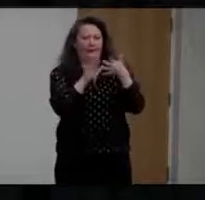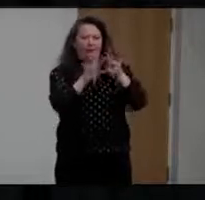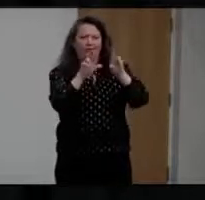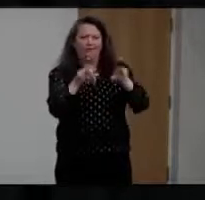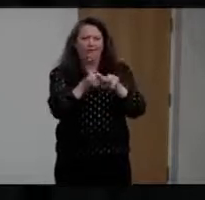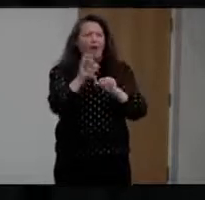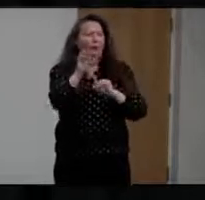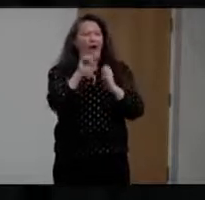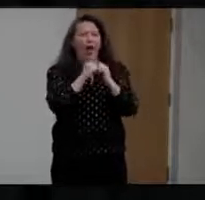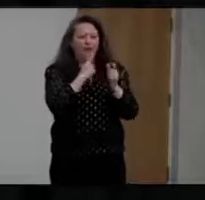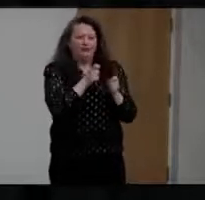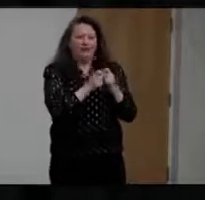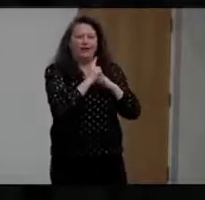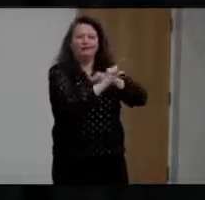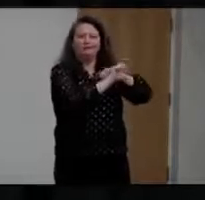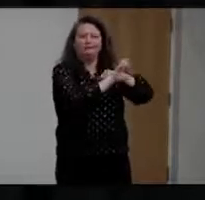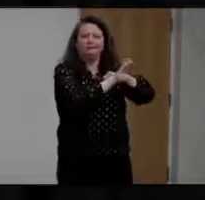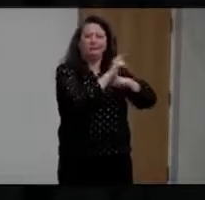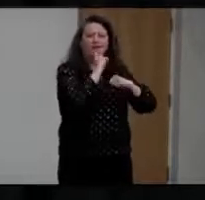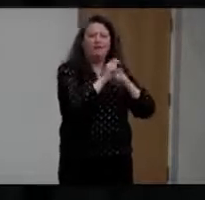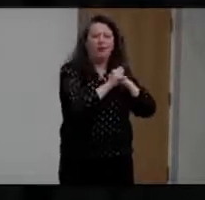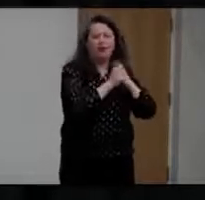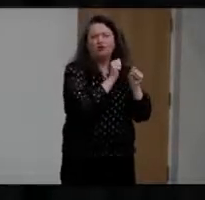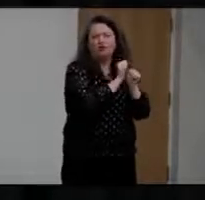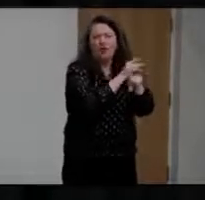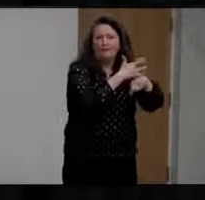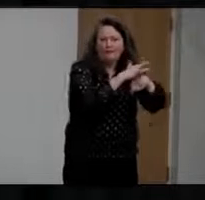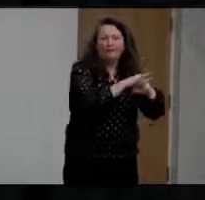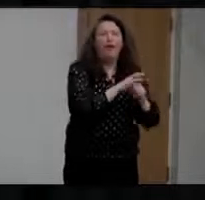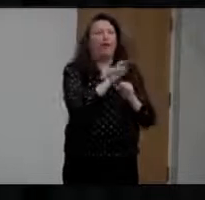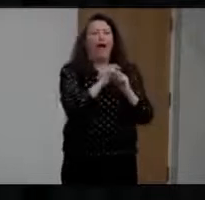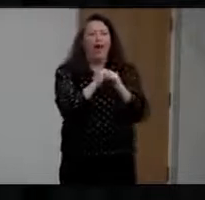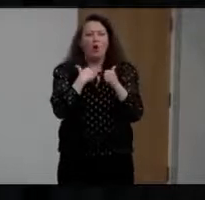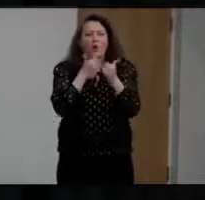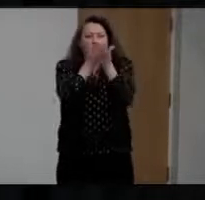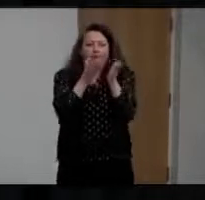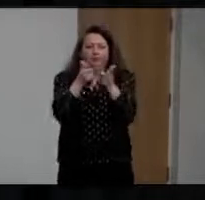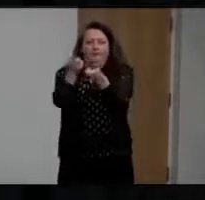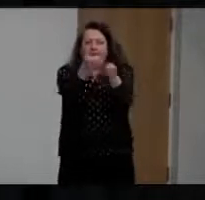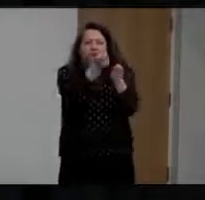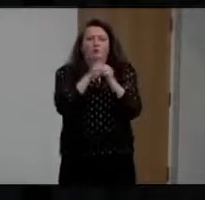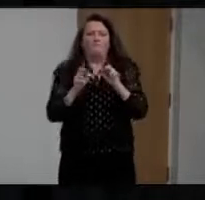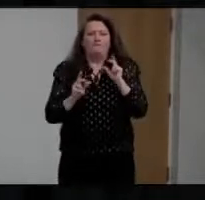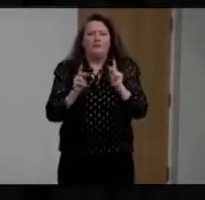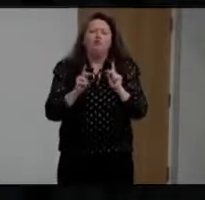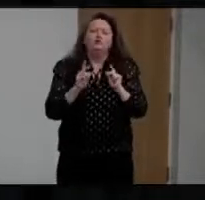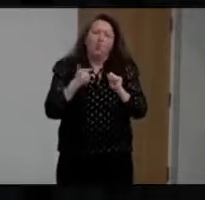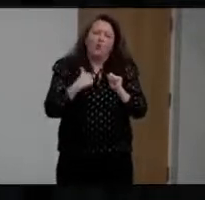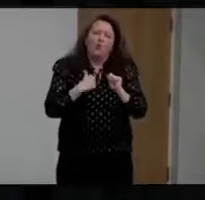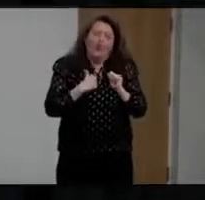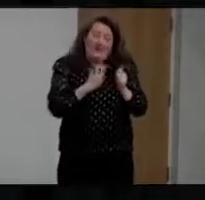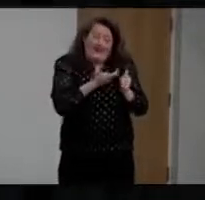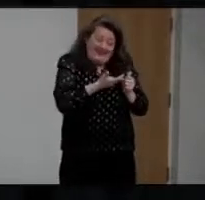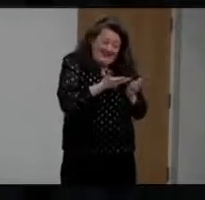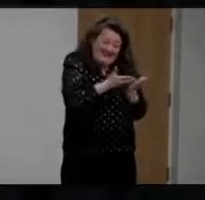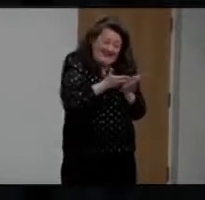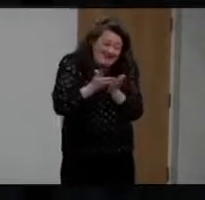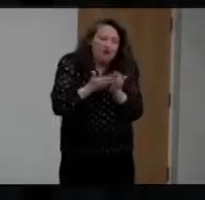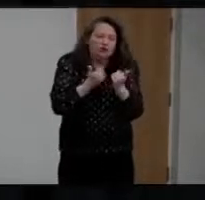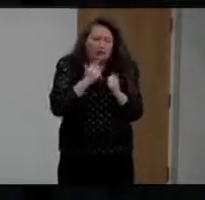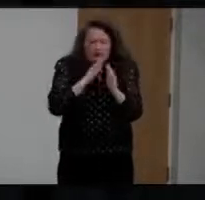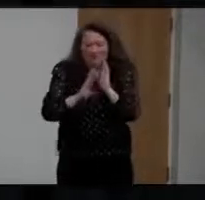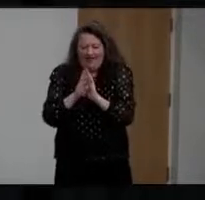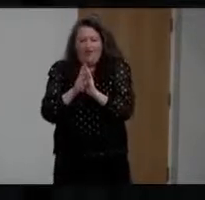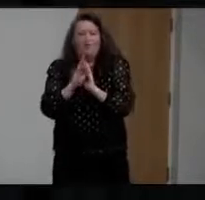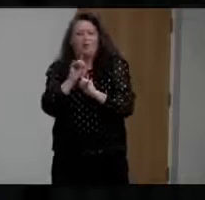advertisements to attract more diverse candidate pools, right, for very specific contexts. And that's much more complicated than it